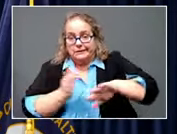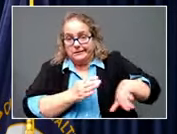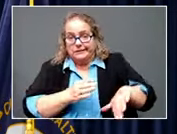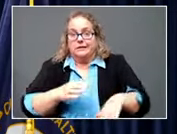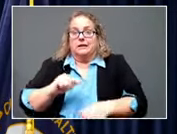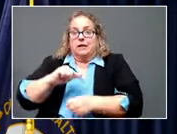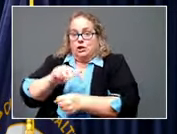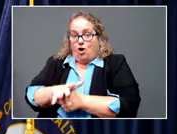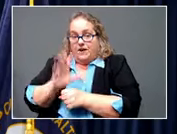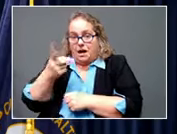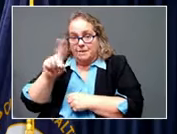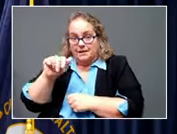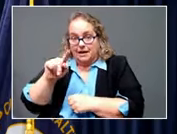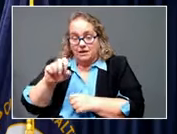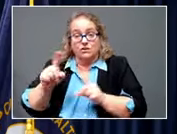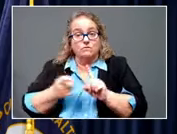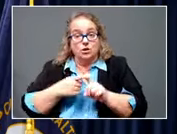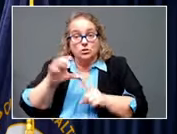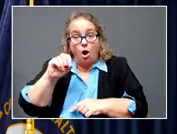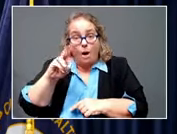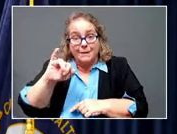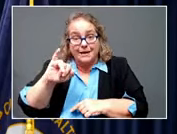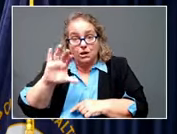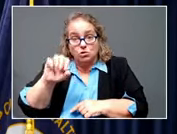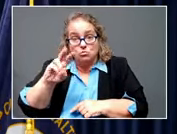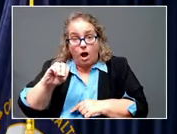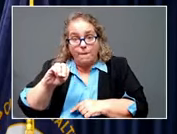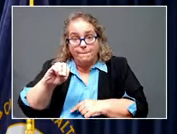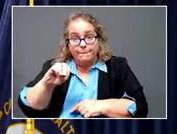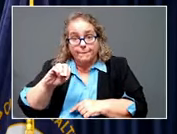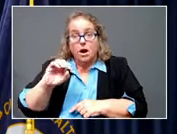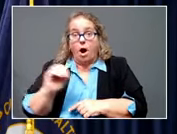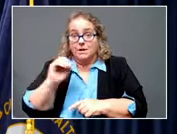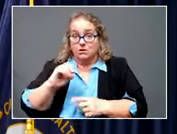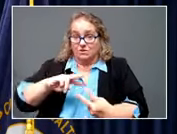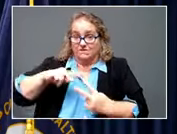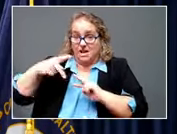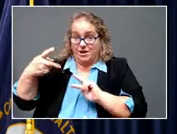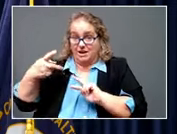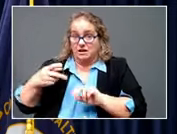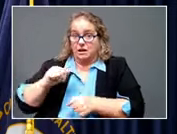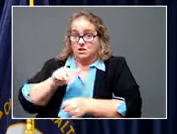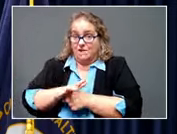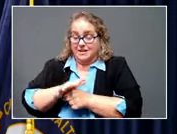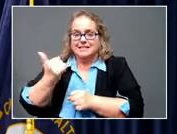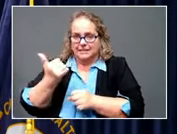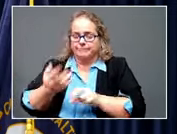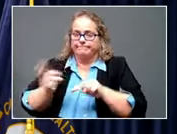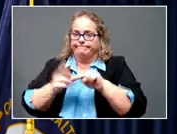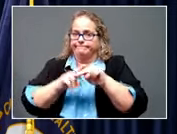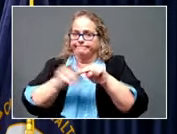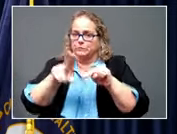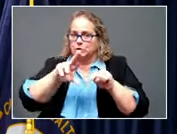First, Omicron is increasing significantly across the United States. While we have not yet seen that